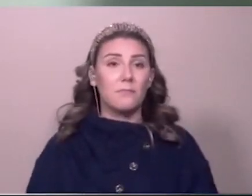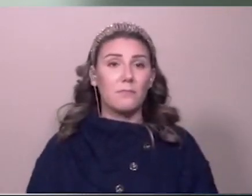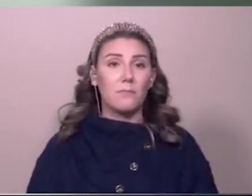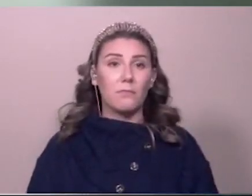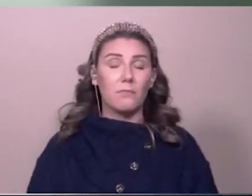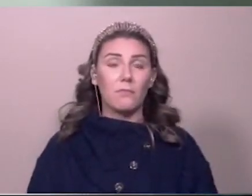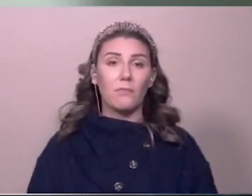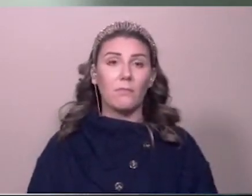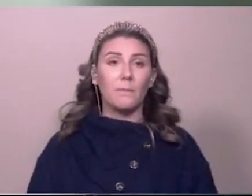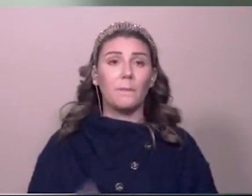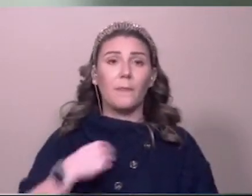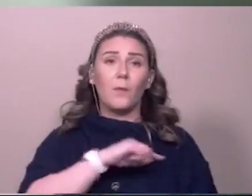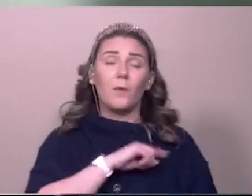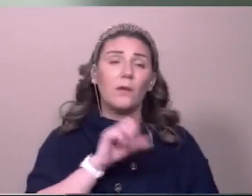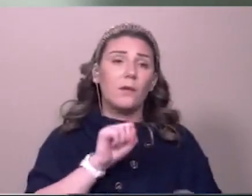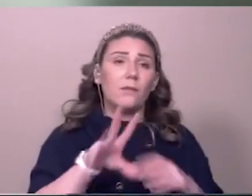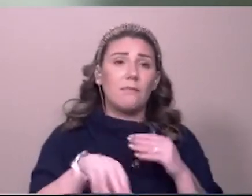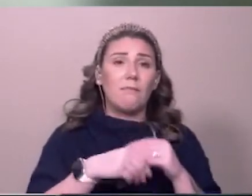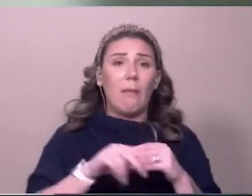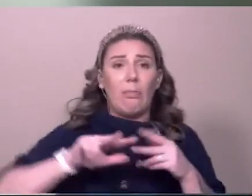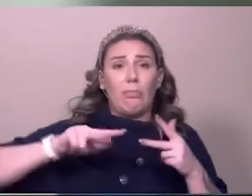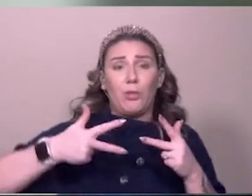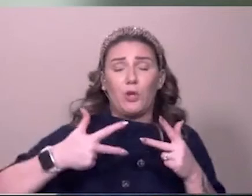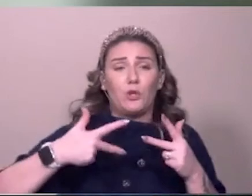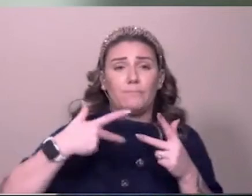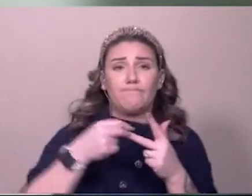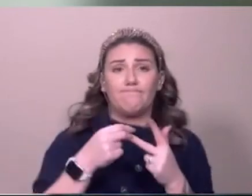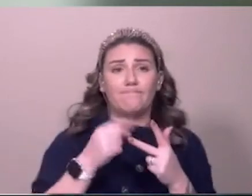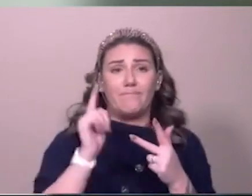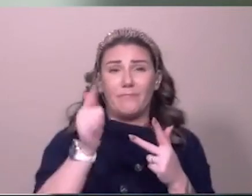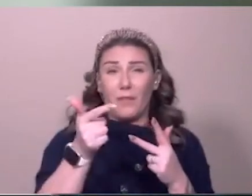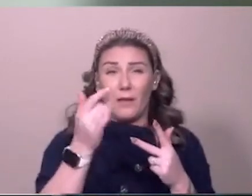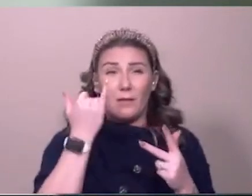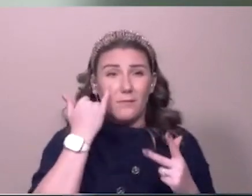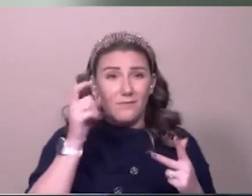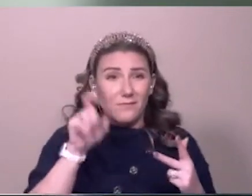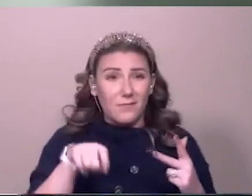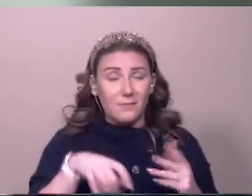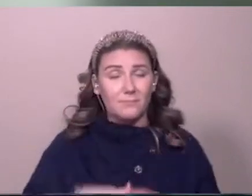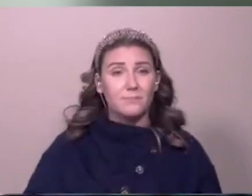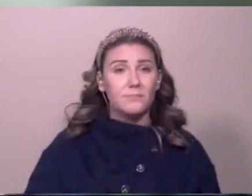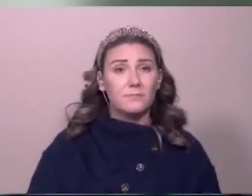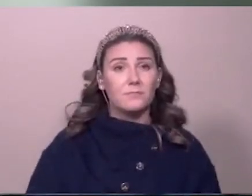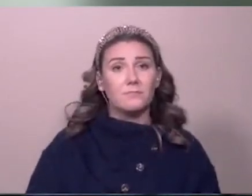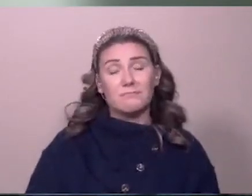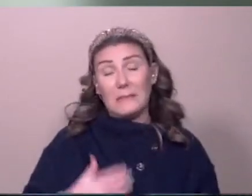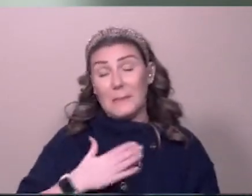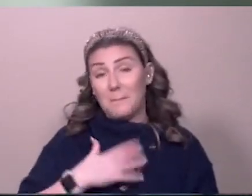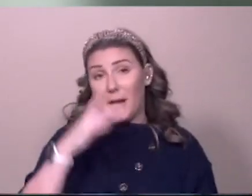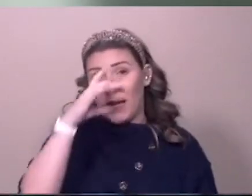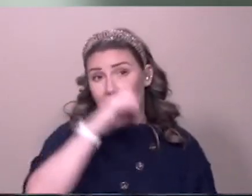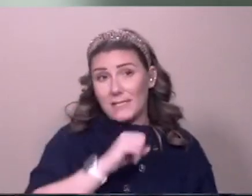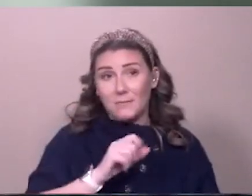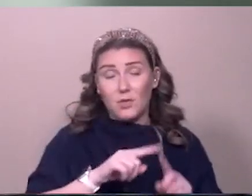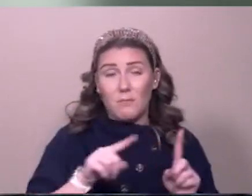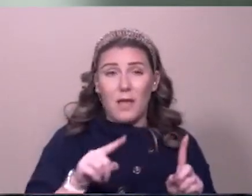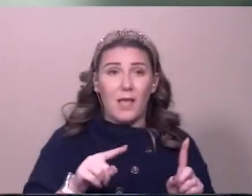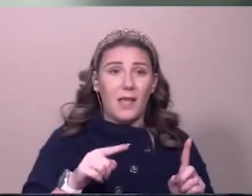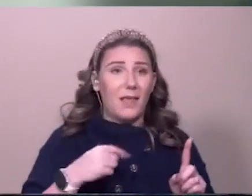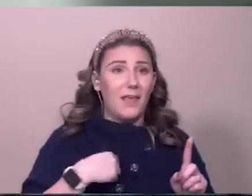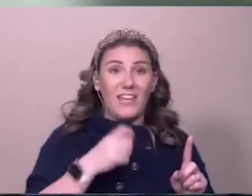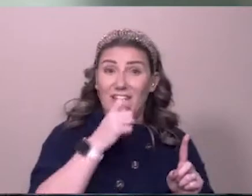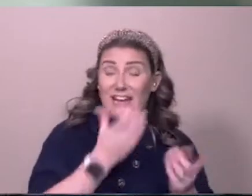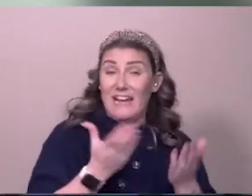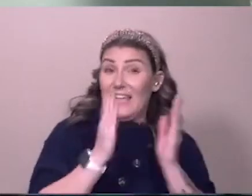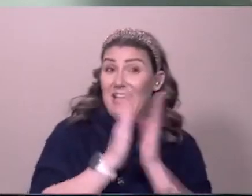can add that third dose on later if we want to. That's my assumption, but I wasn't asked to